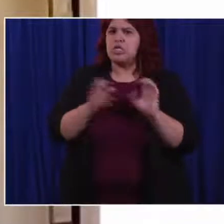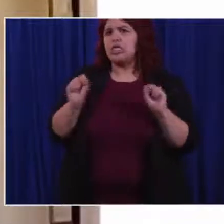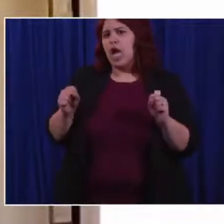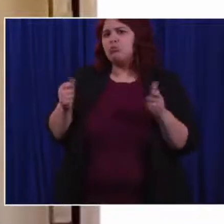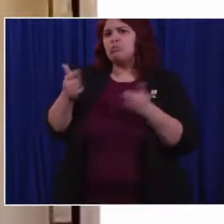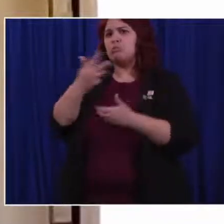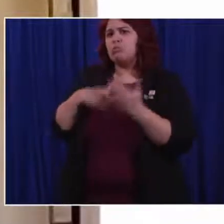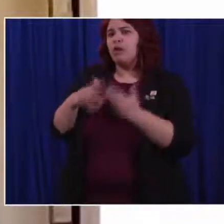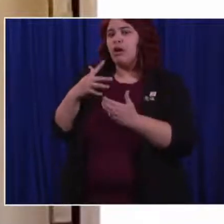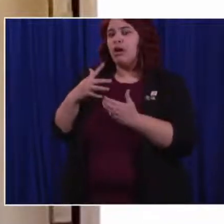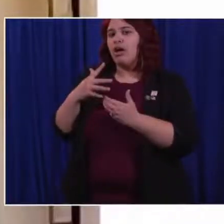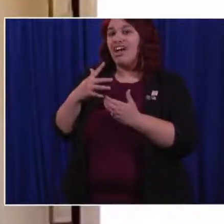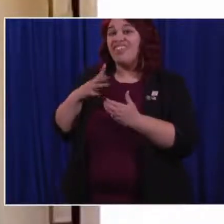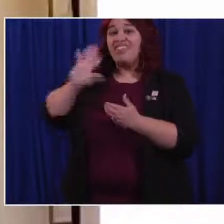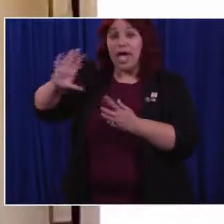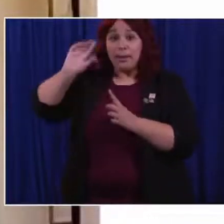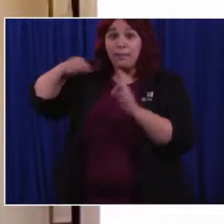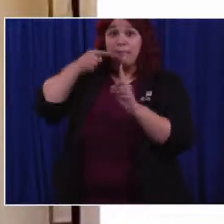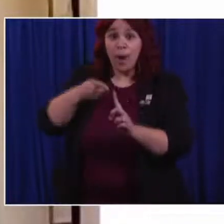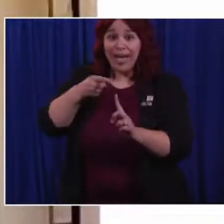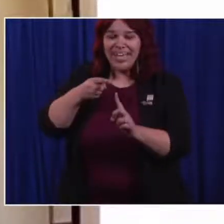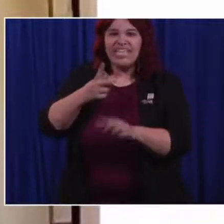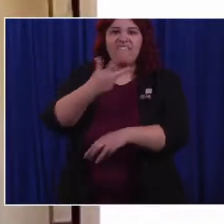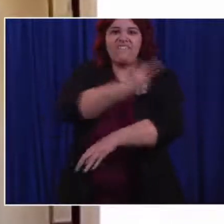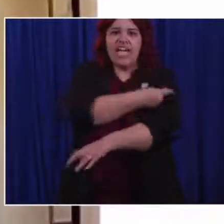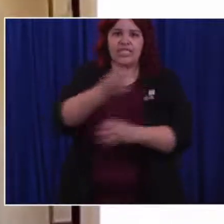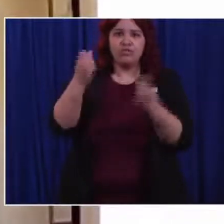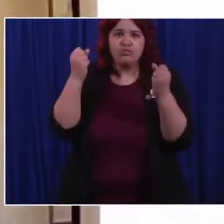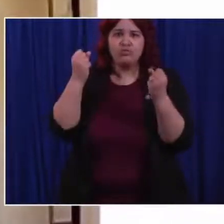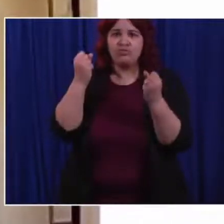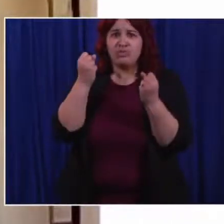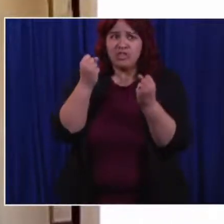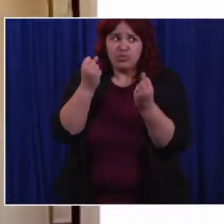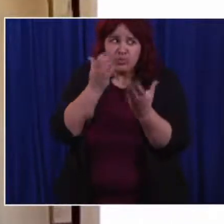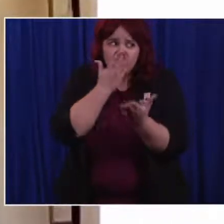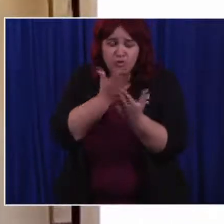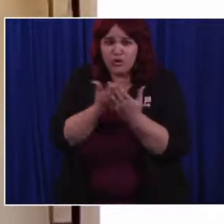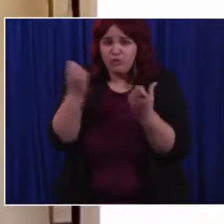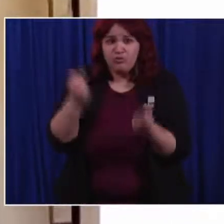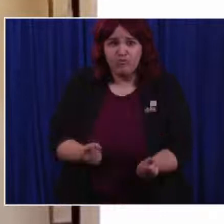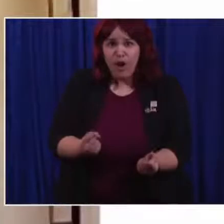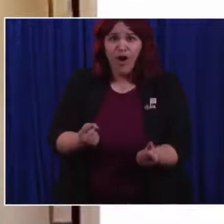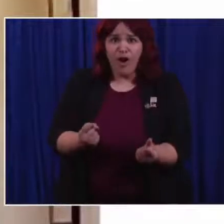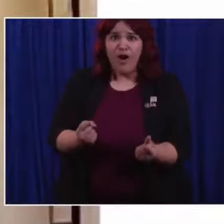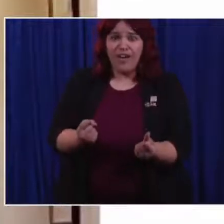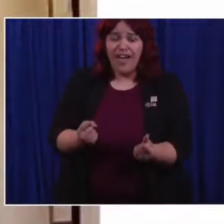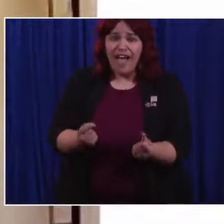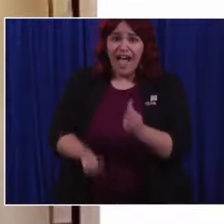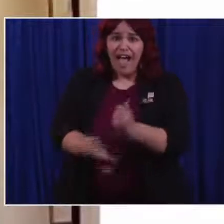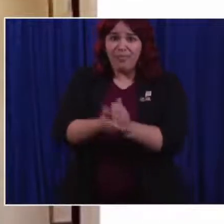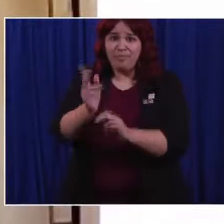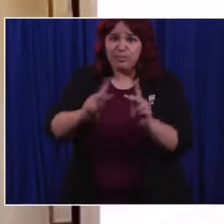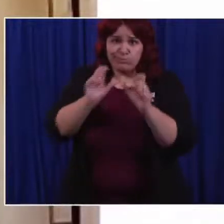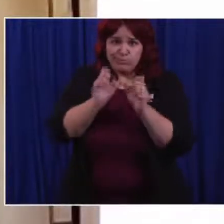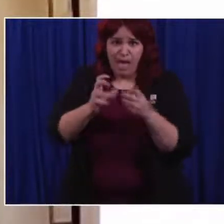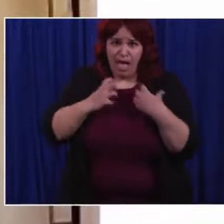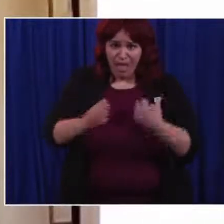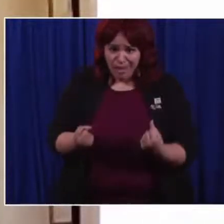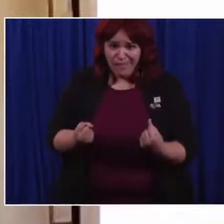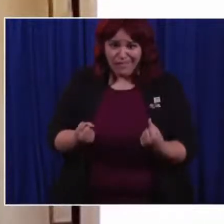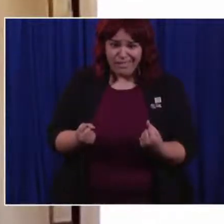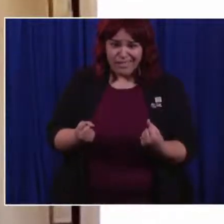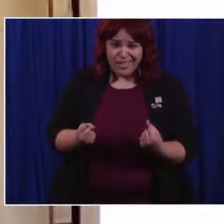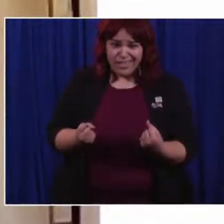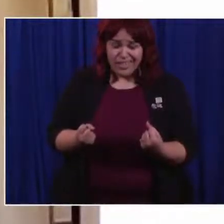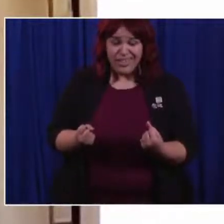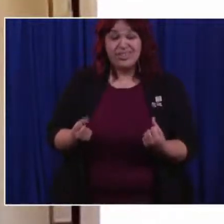you have been vaccinated. I think it is certainly true that we always have